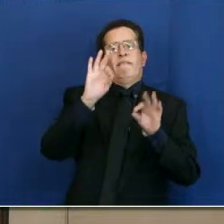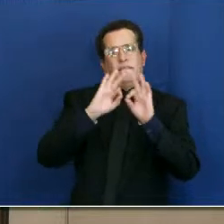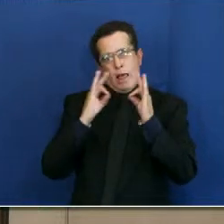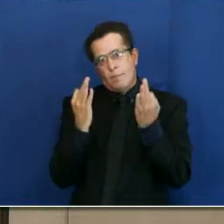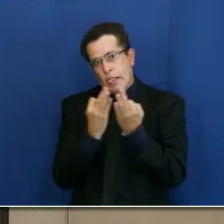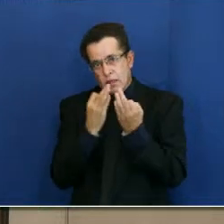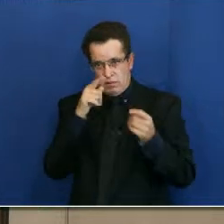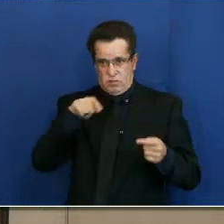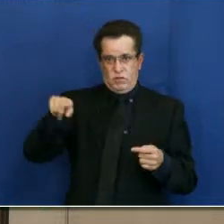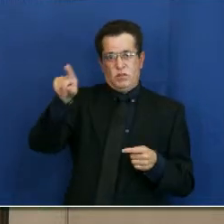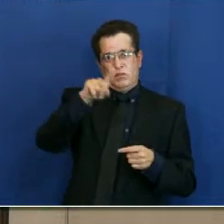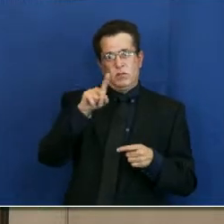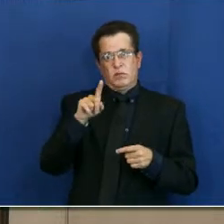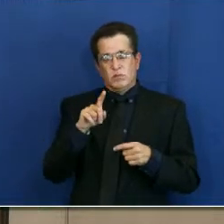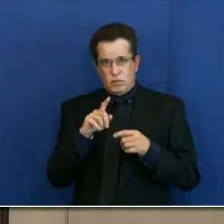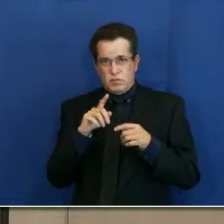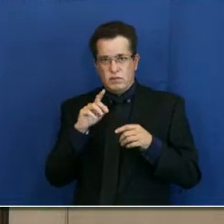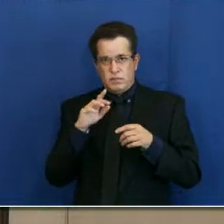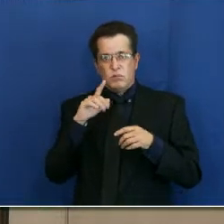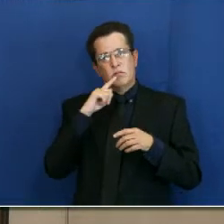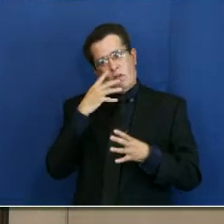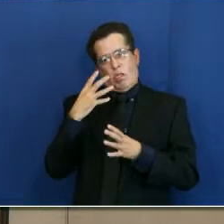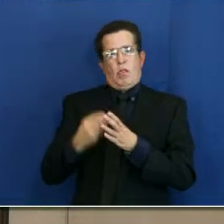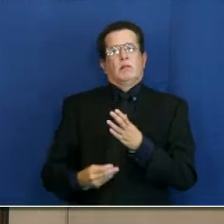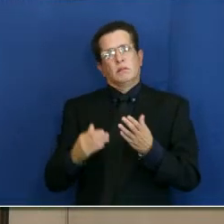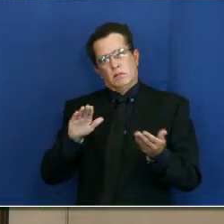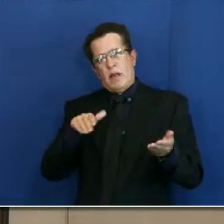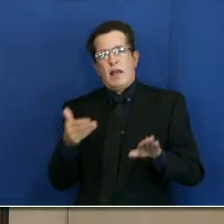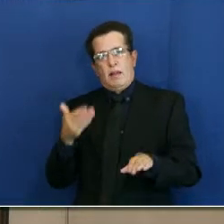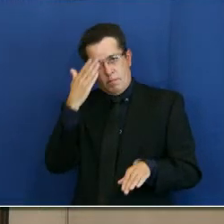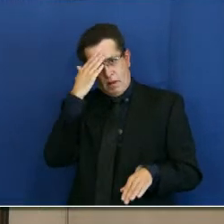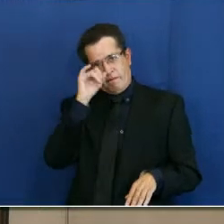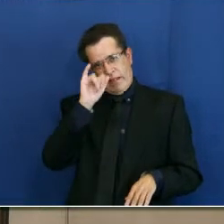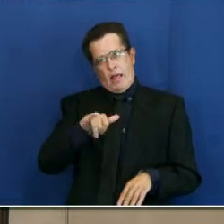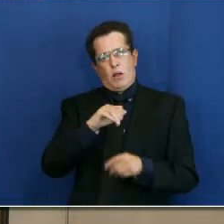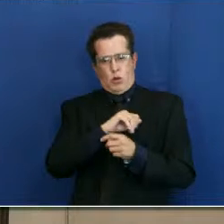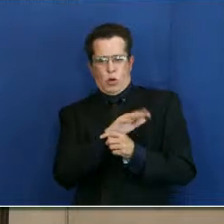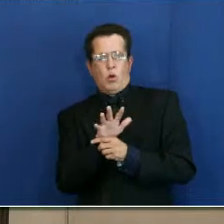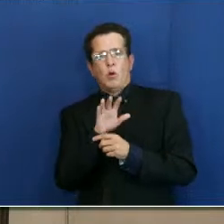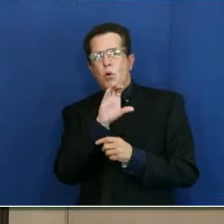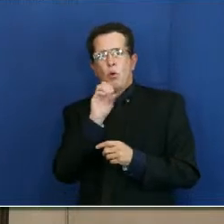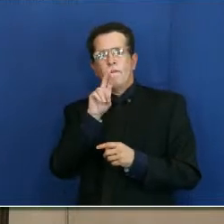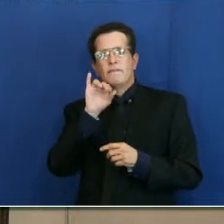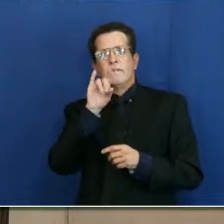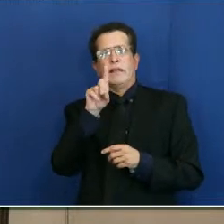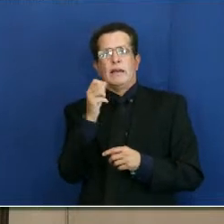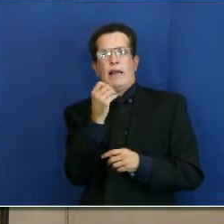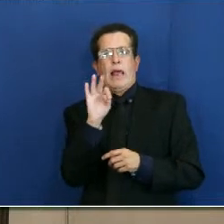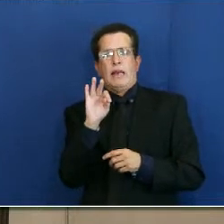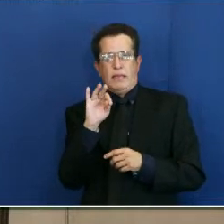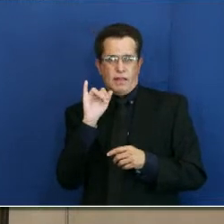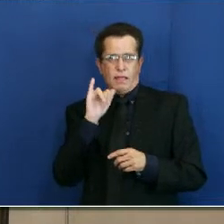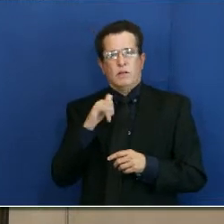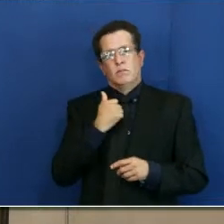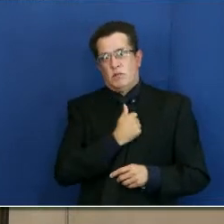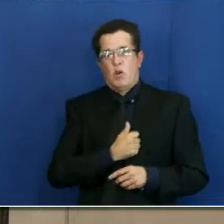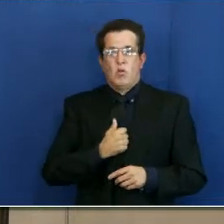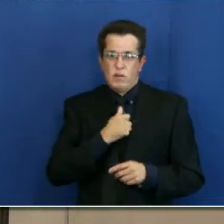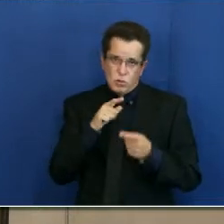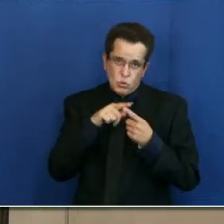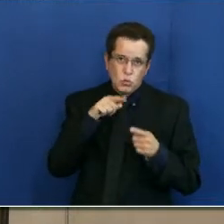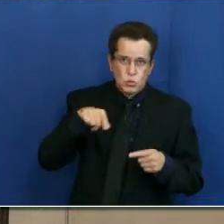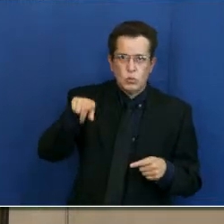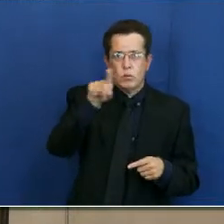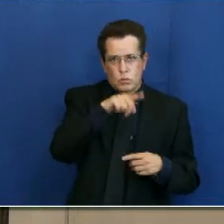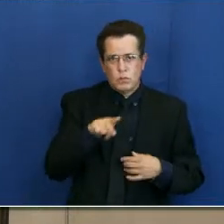those individuals who have lost their lives to COVID-19, and particularly to those